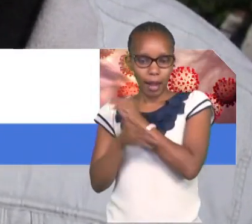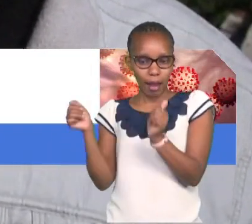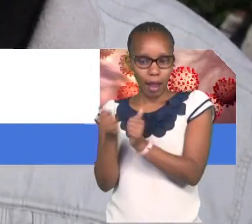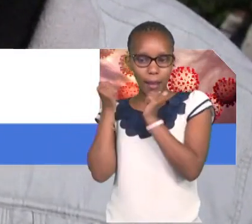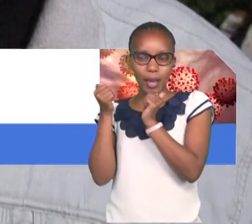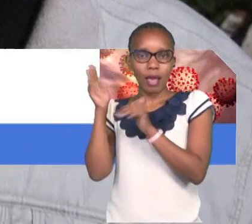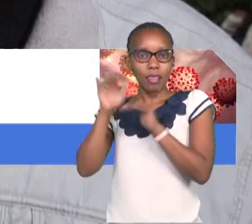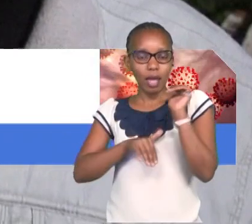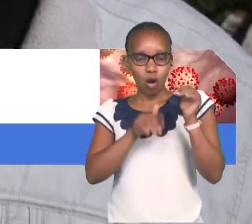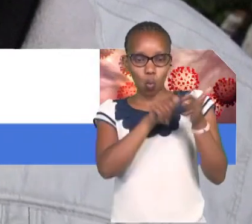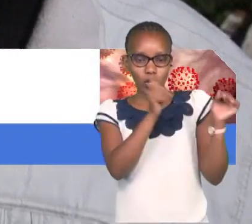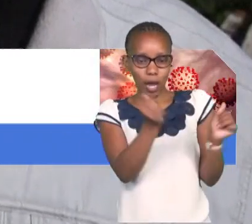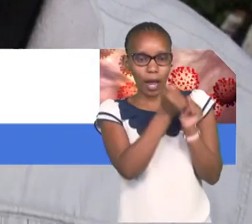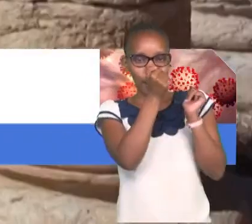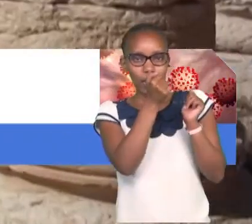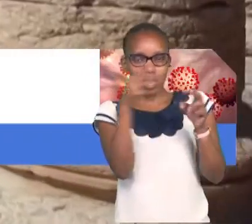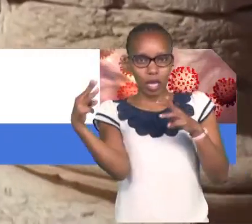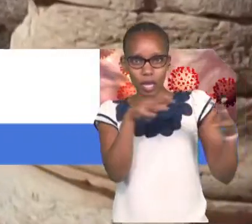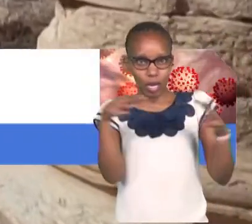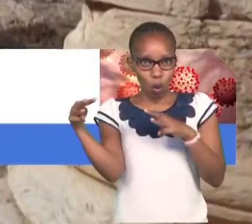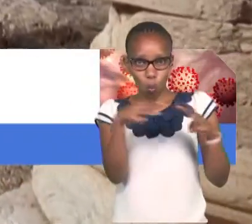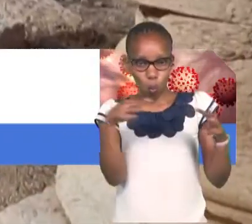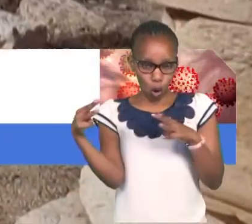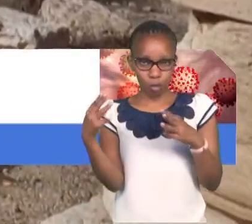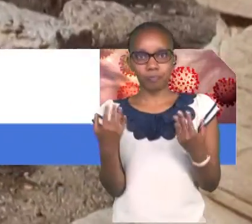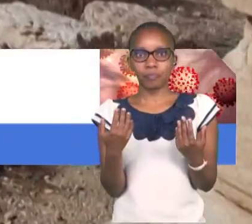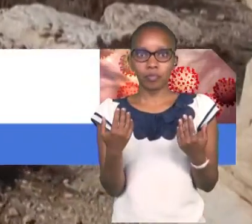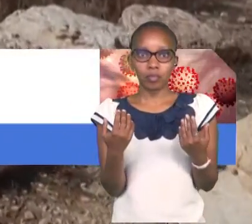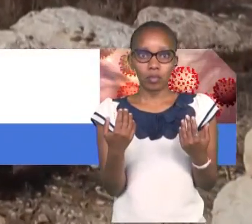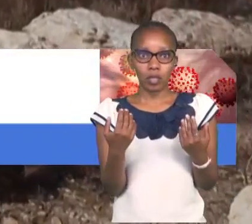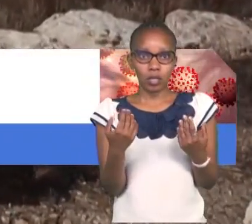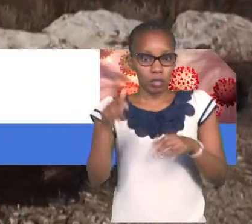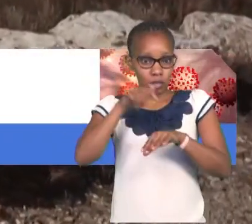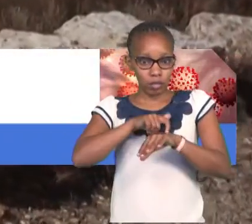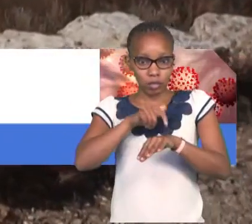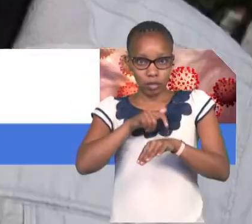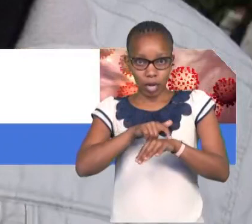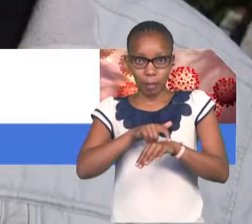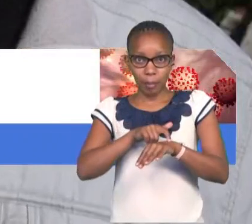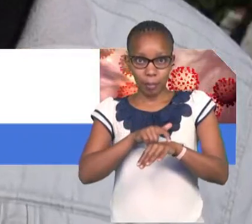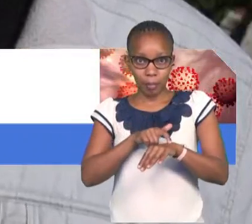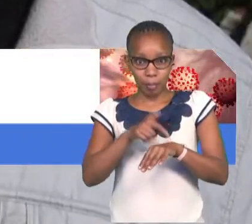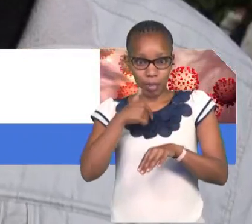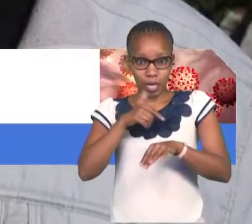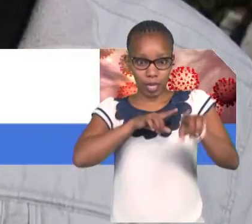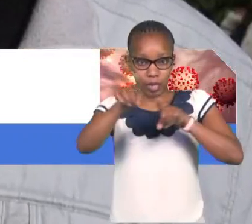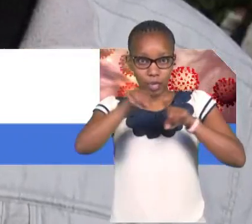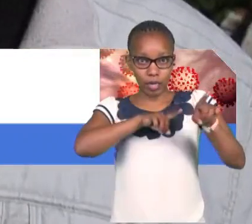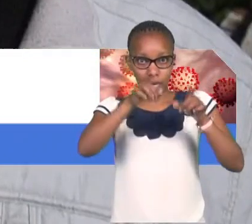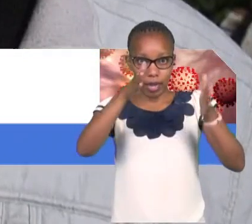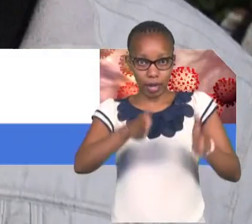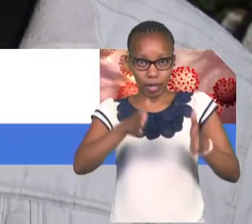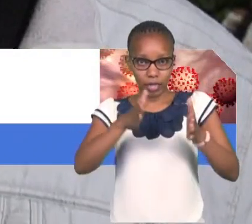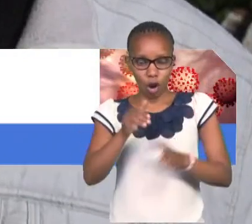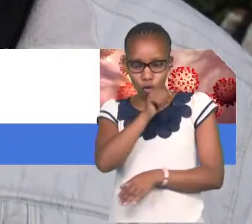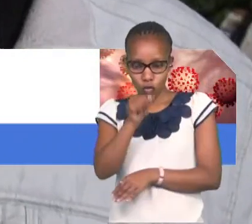what did during the war, especially the fiercest years of war. Unfortunately, during the period in which I was General Director of Antiques and Museums